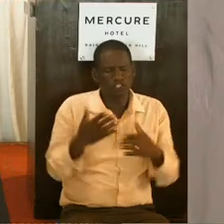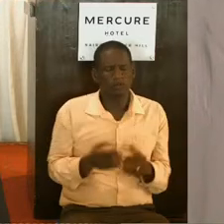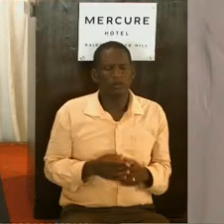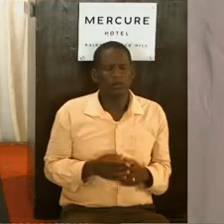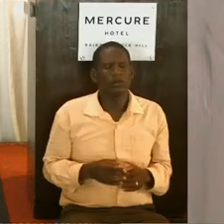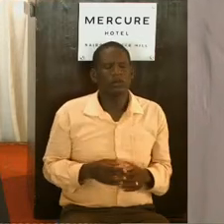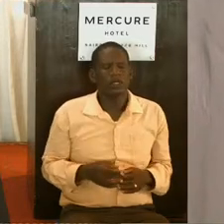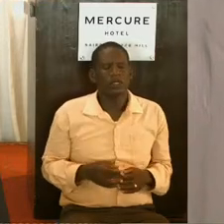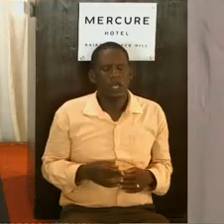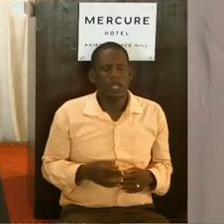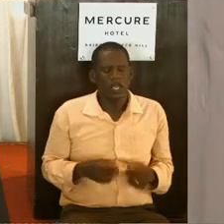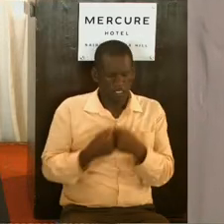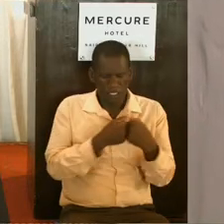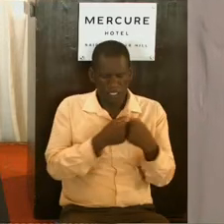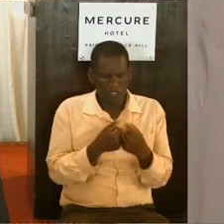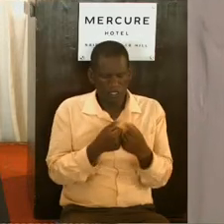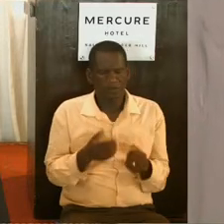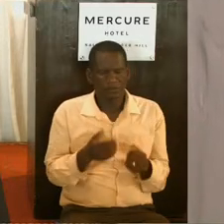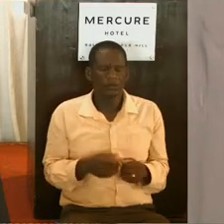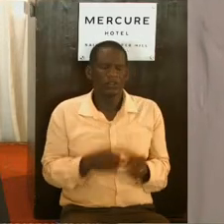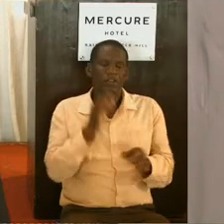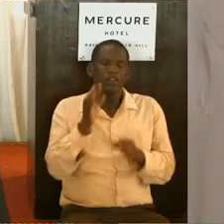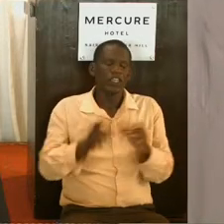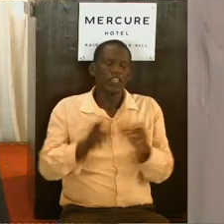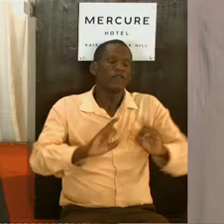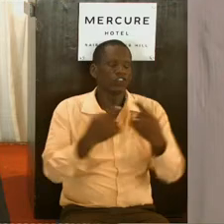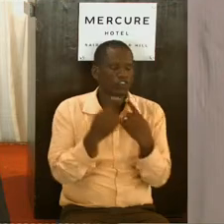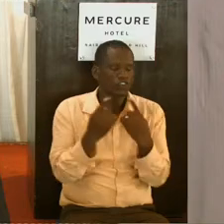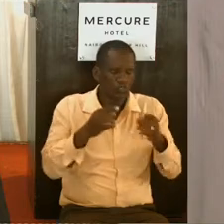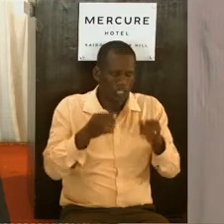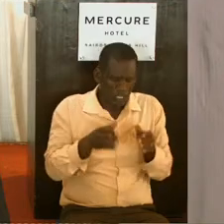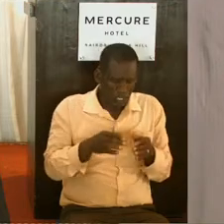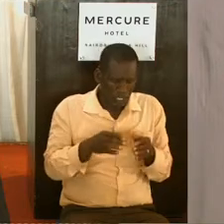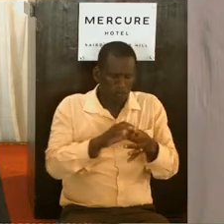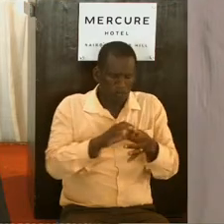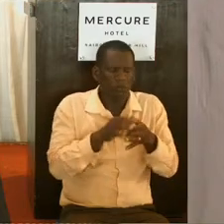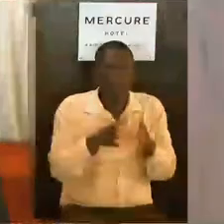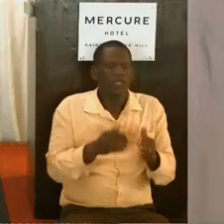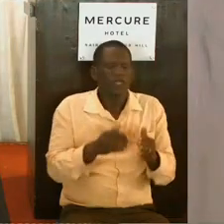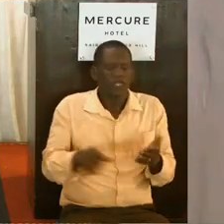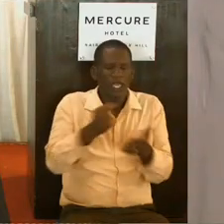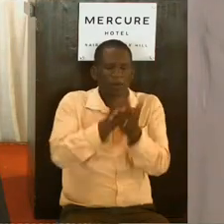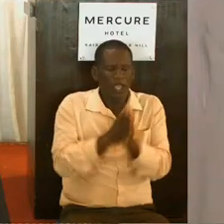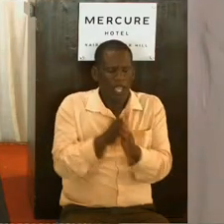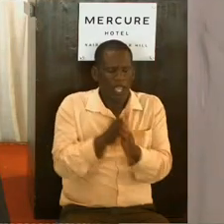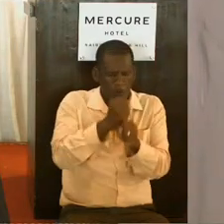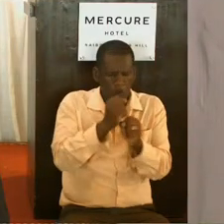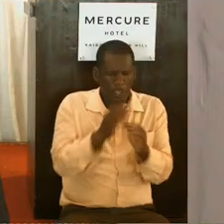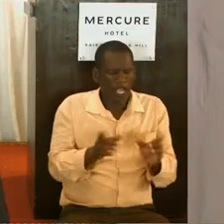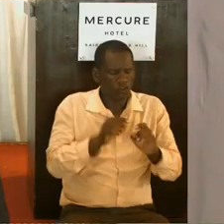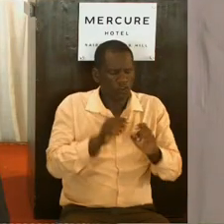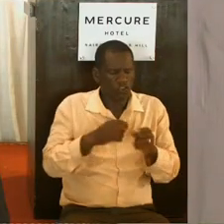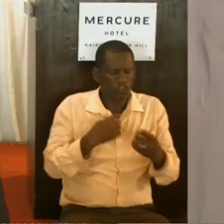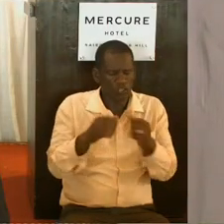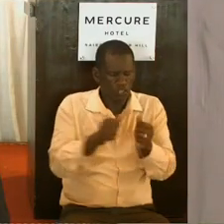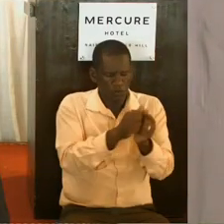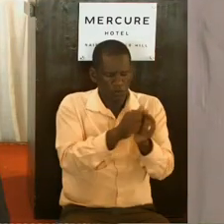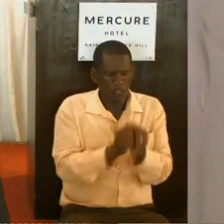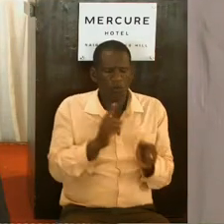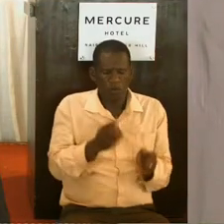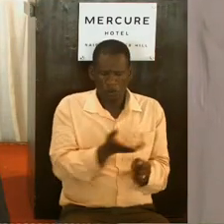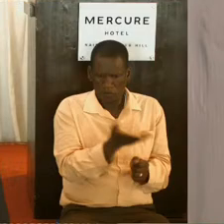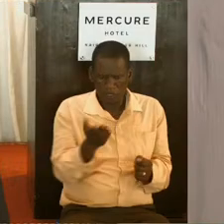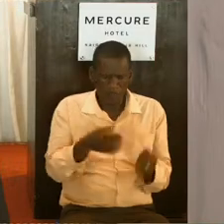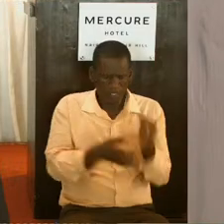are strained if you're not talking in tandem the employer and the employee are not talking in tandem then one of them